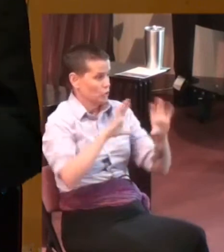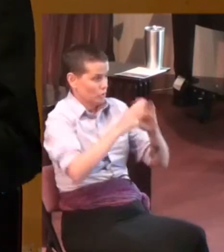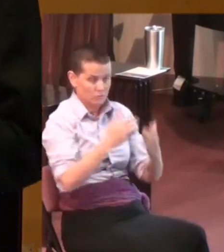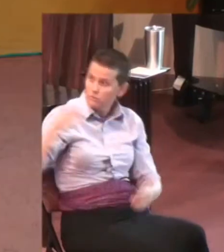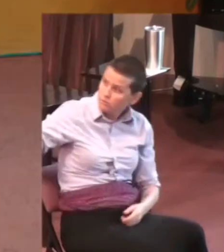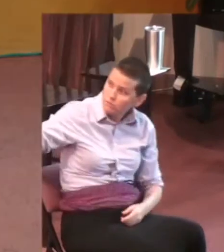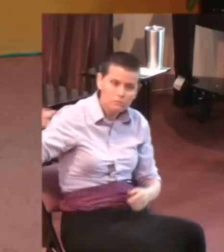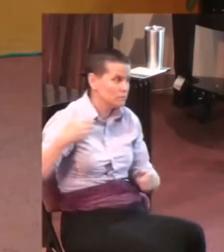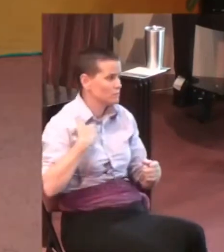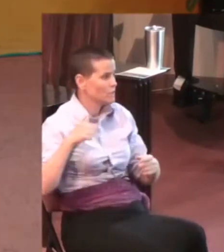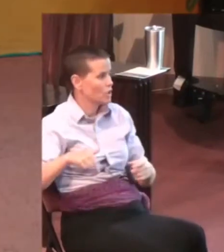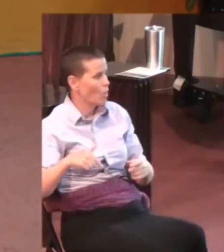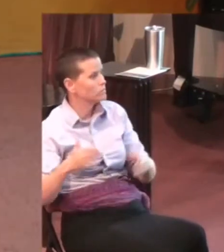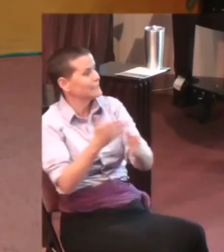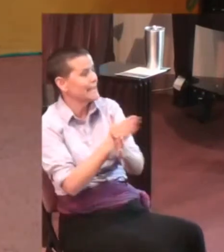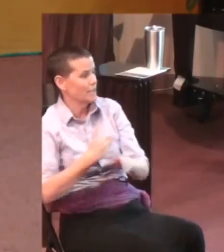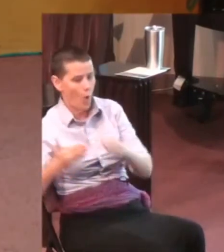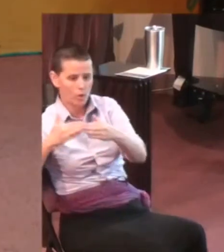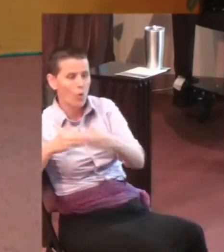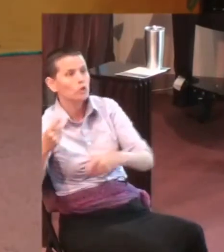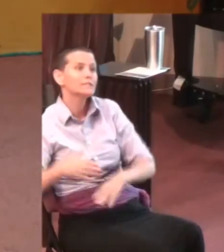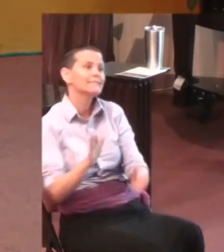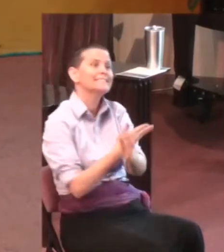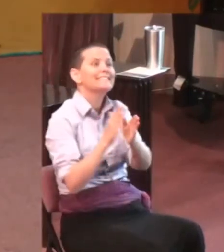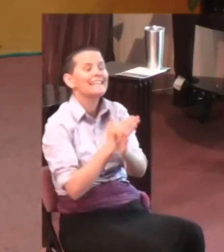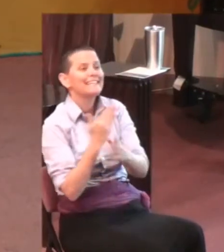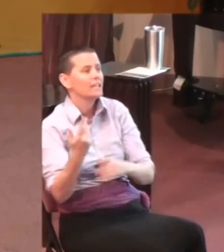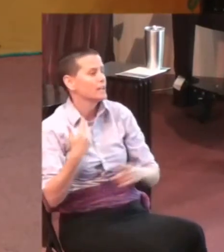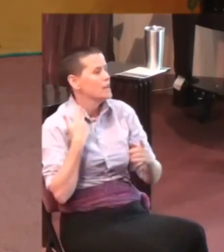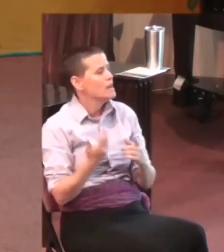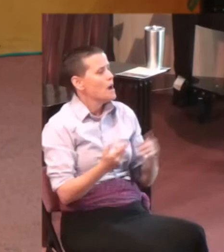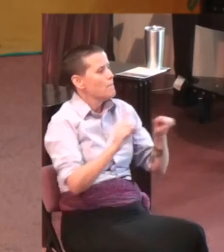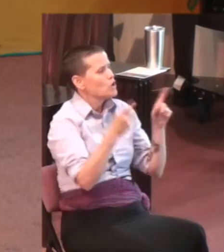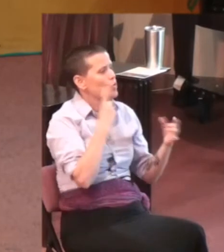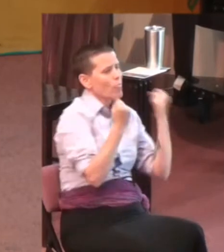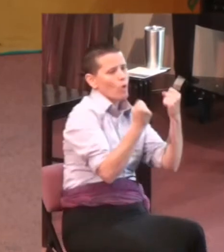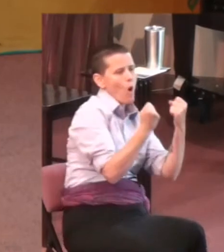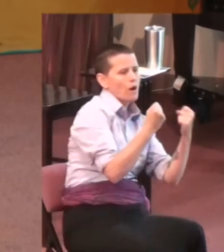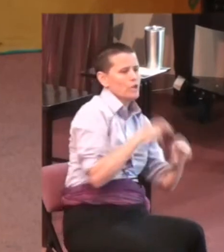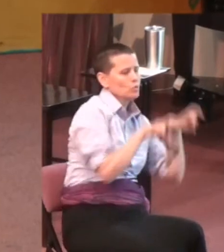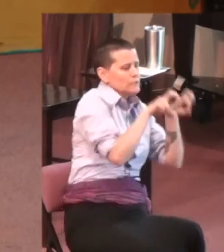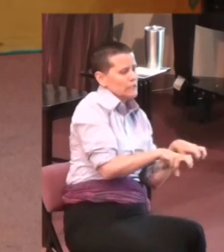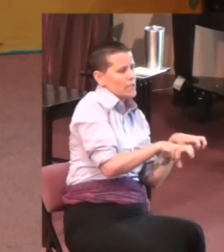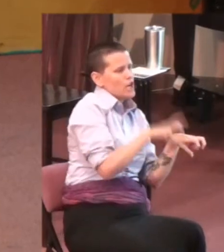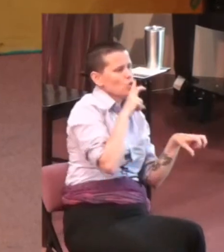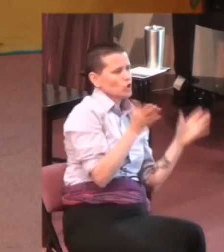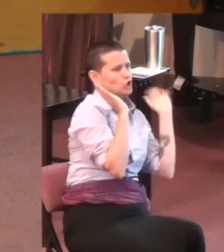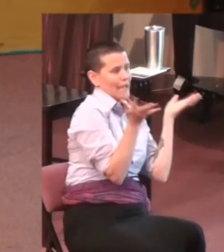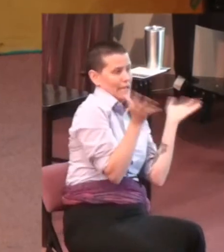Yes. So when I'm talking to Kristen, really deep, really important conversation, I pull up behind a